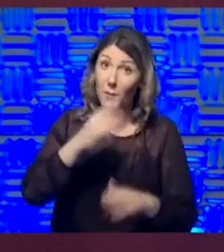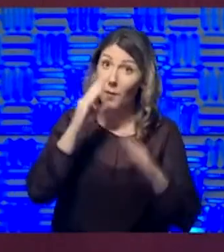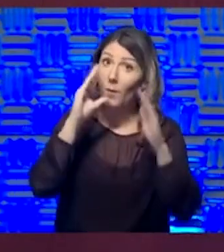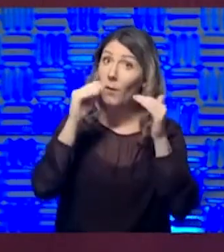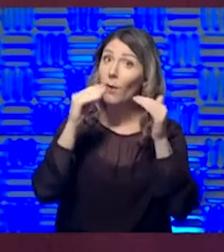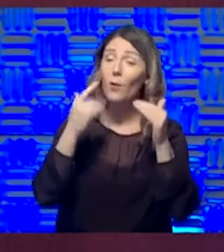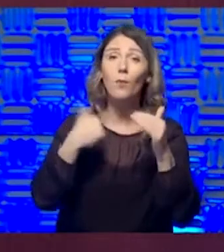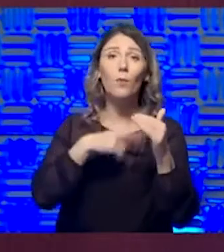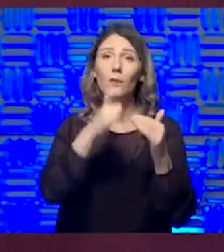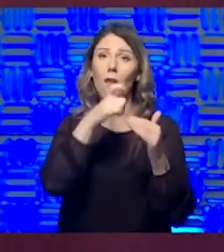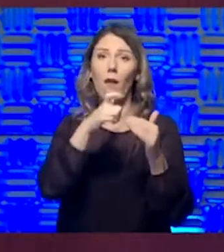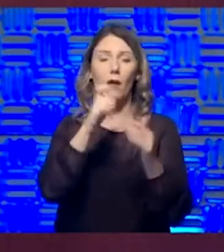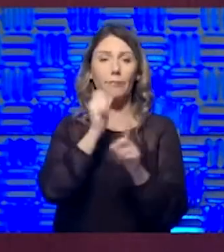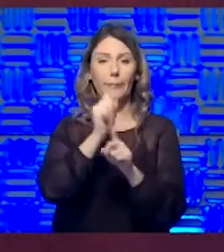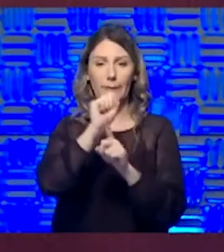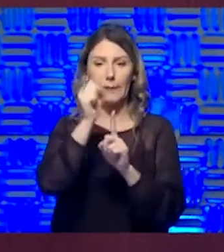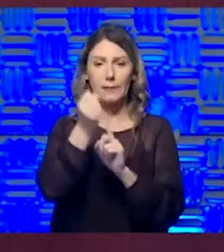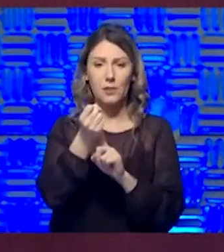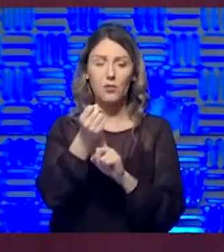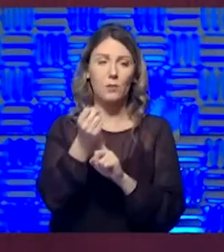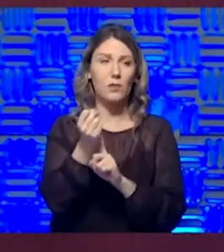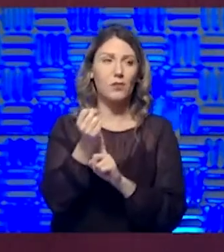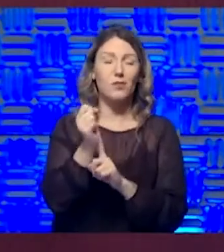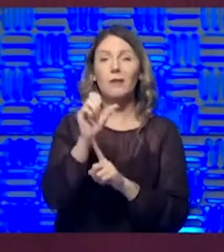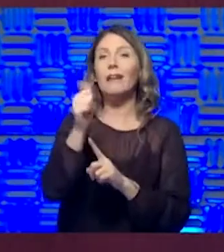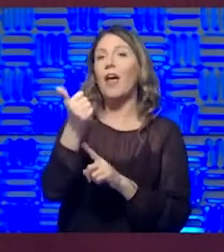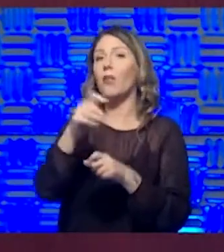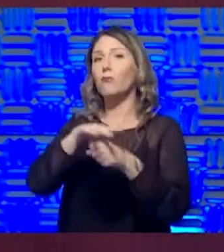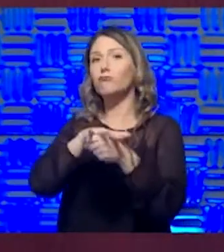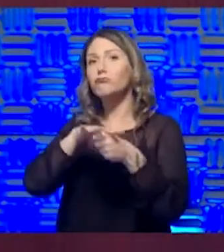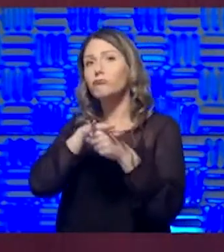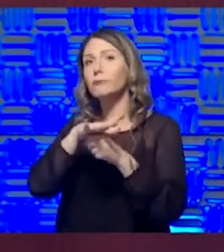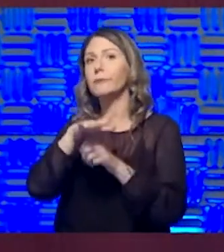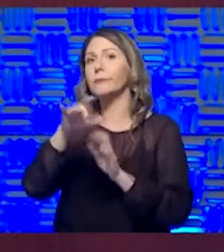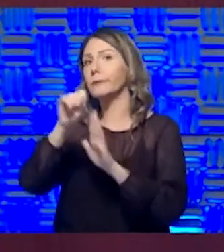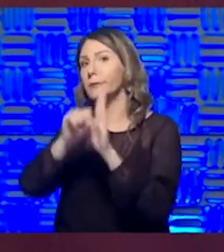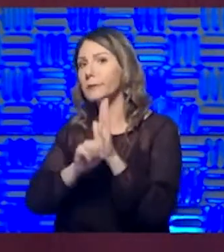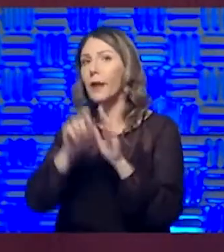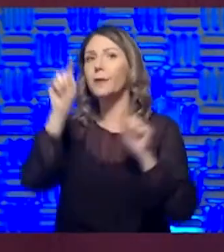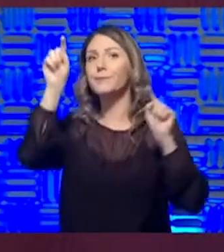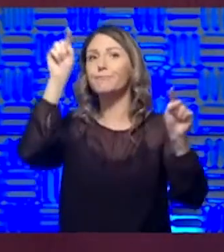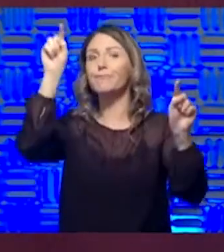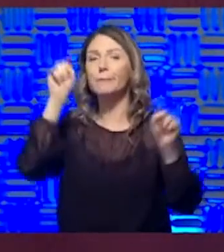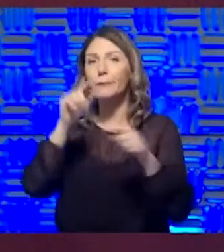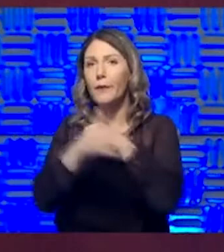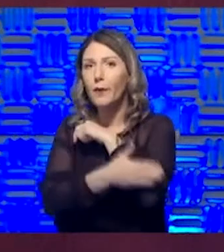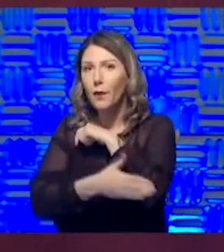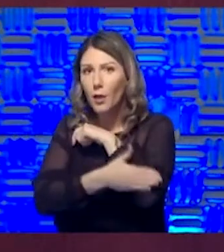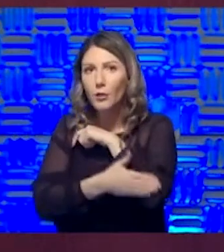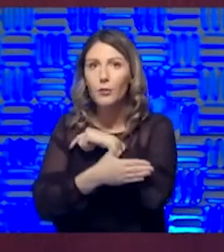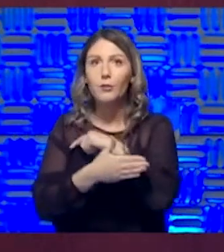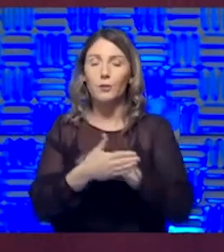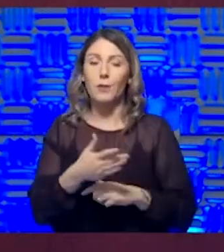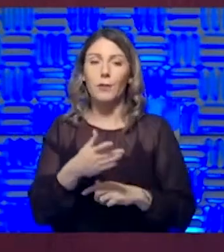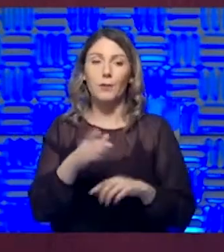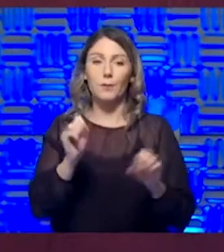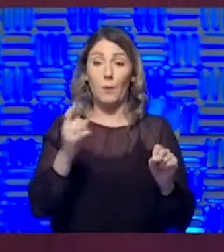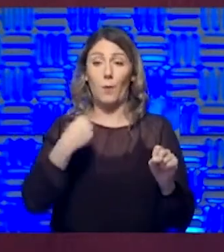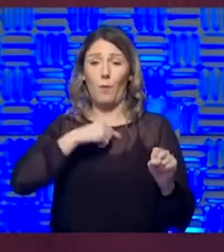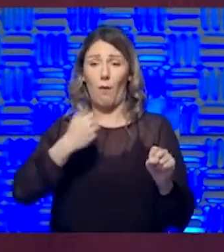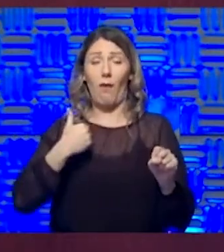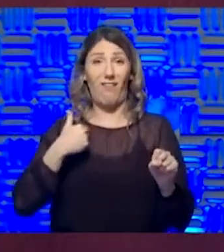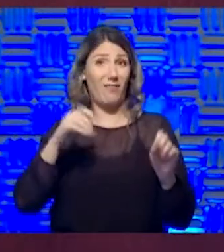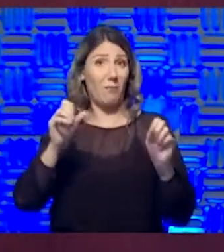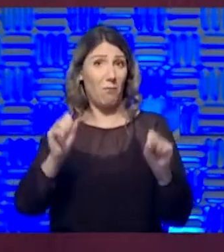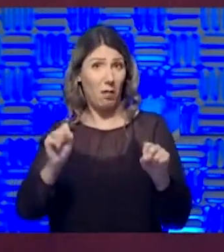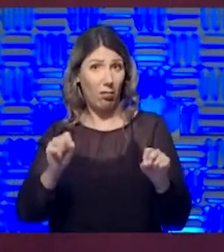that we're not in a situation that our colleagues in other regions of the country, and that we have that capacity.